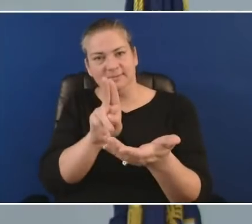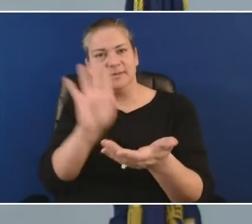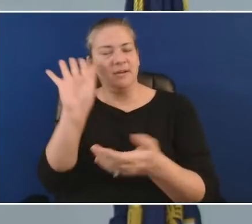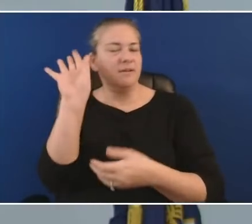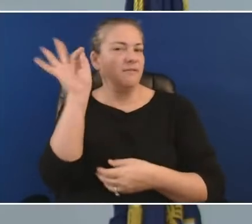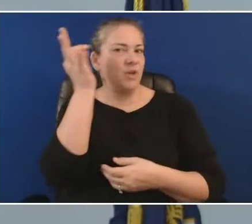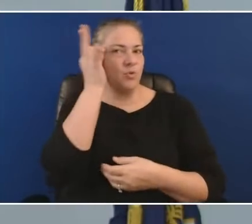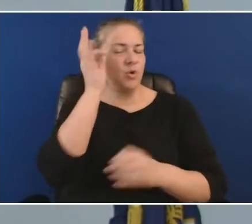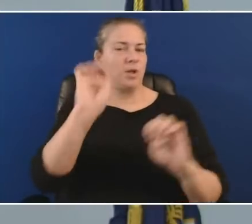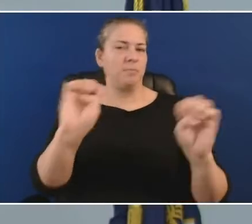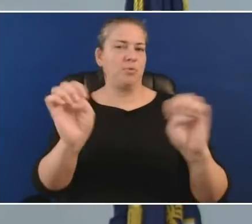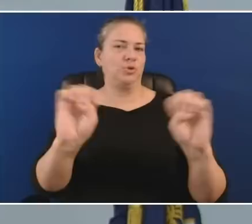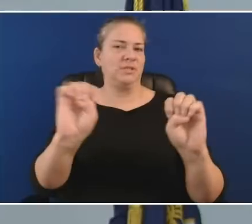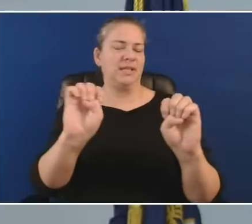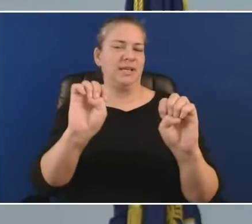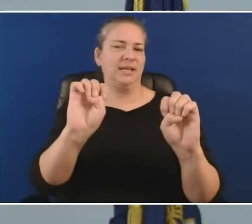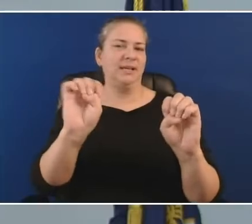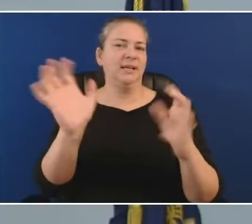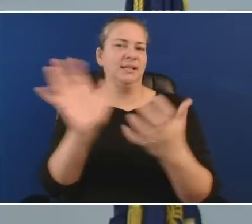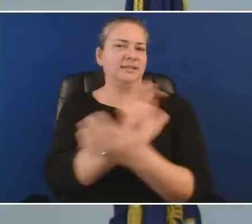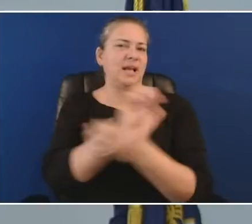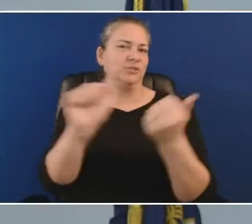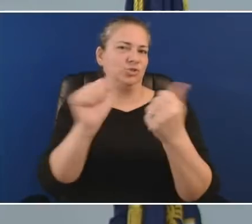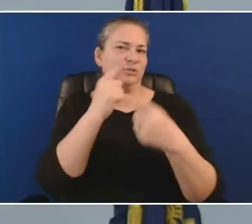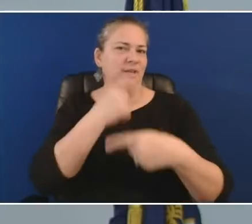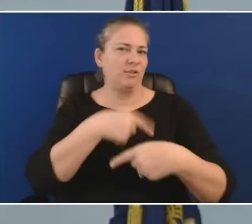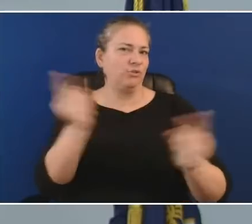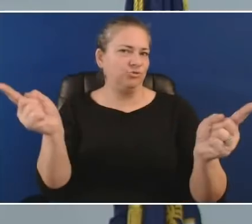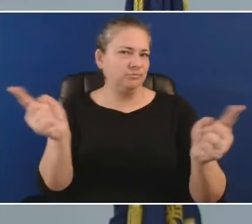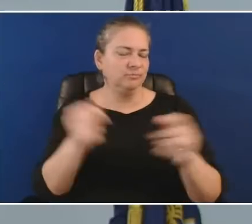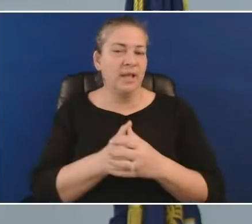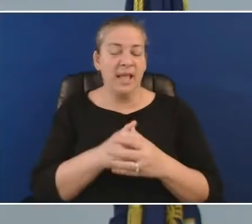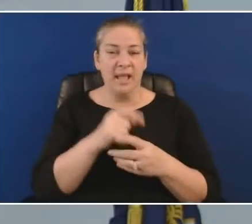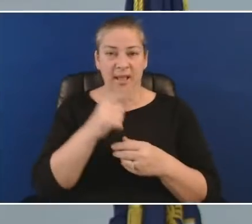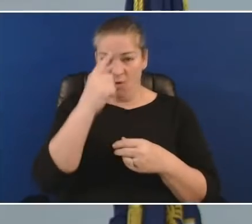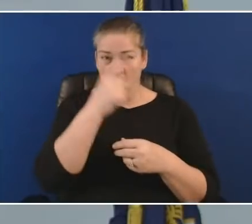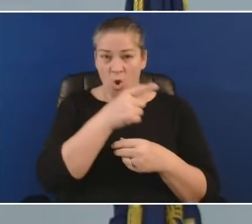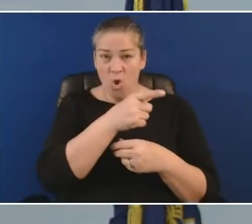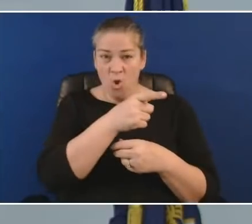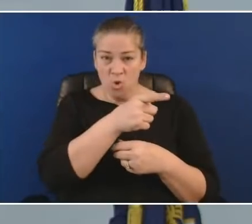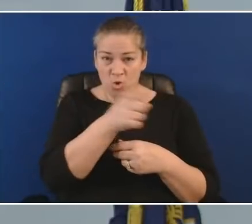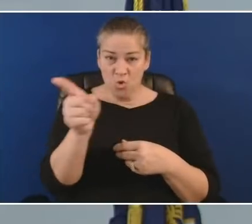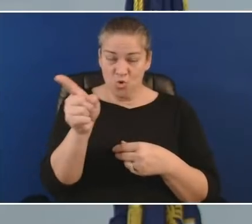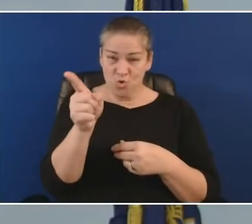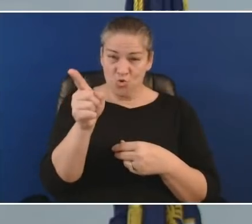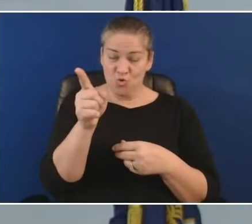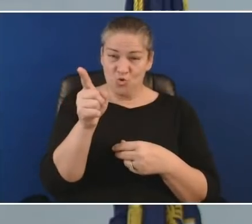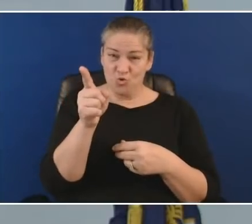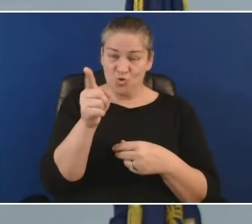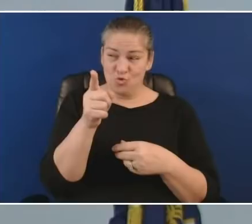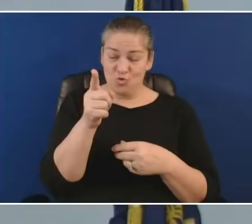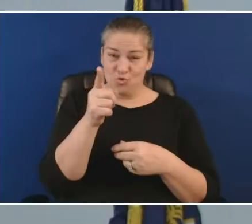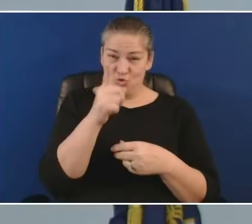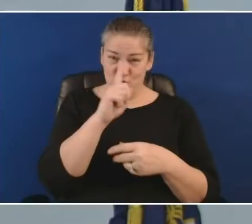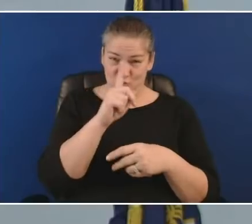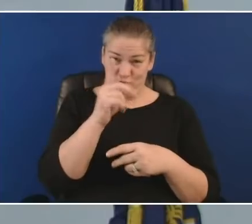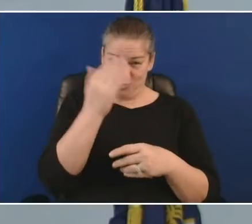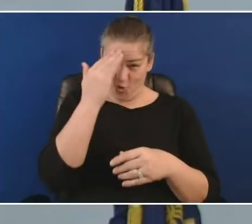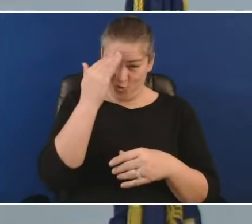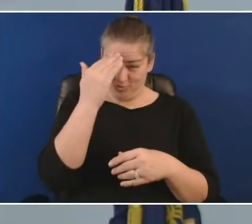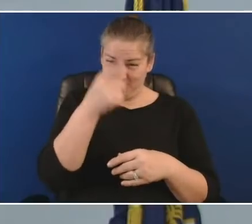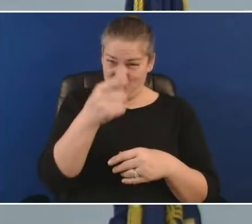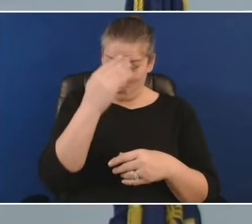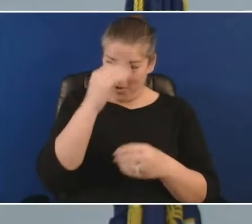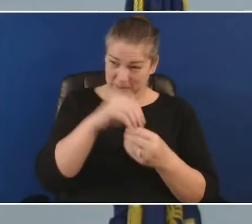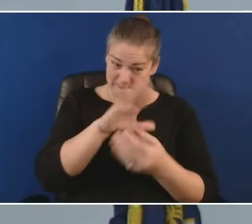Emergency Disaster Declaration. For those who do this work, that rarely happens in the midst of a disaster. It shows